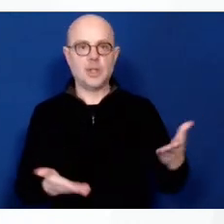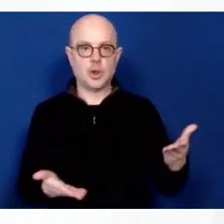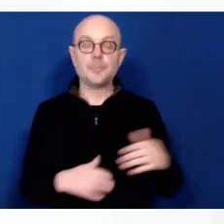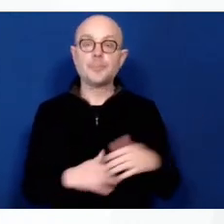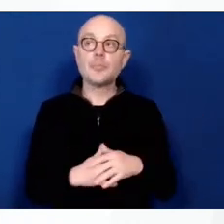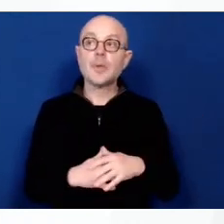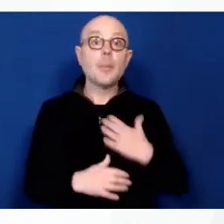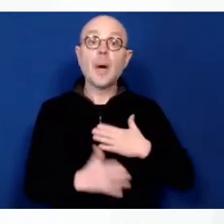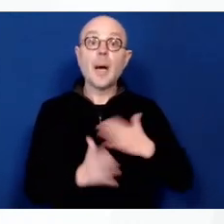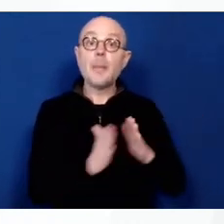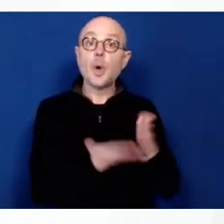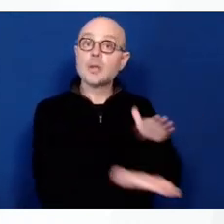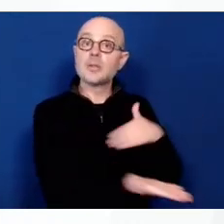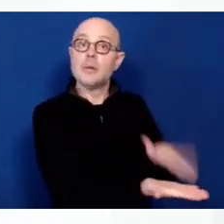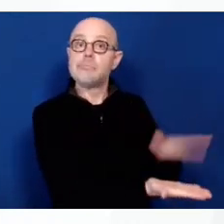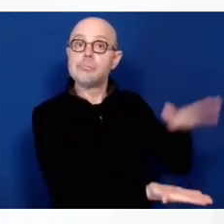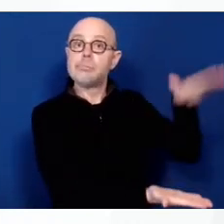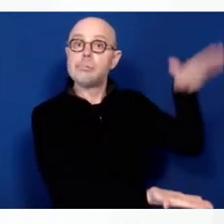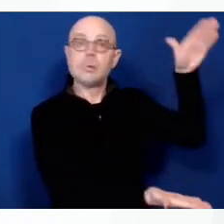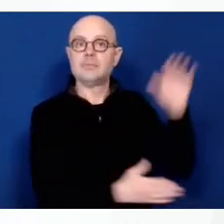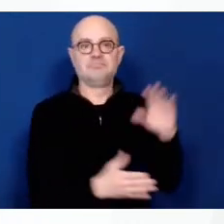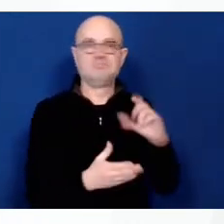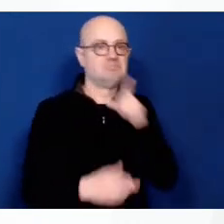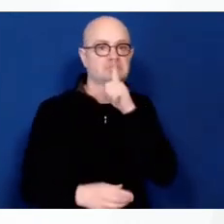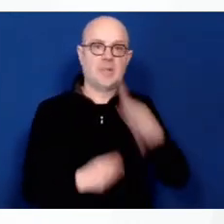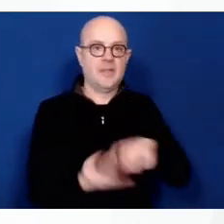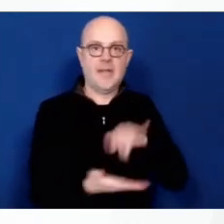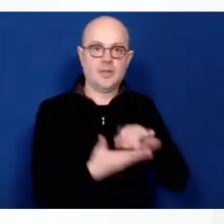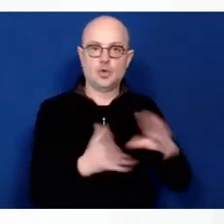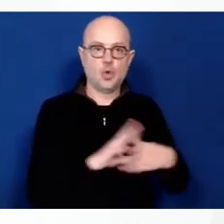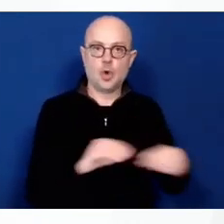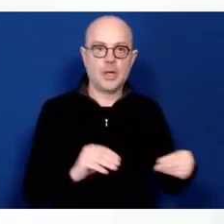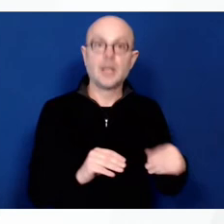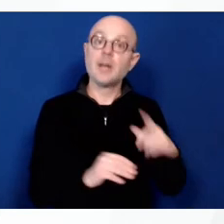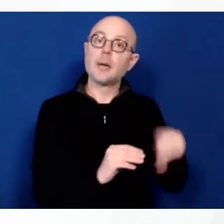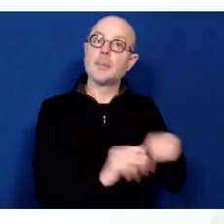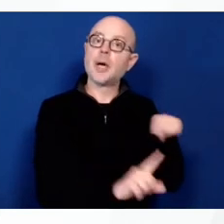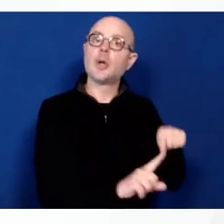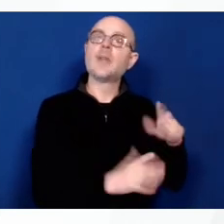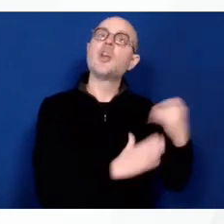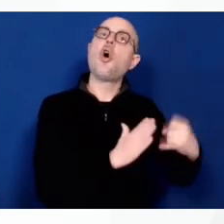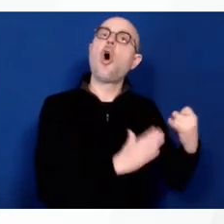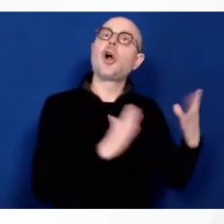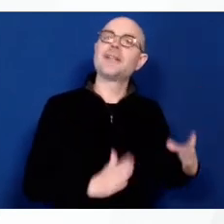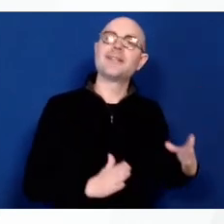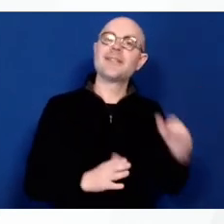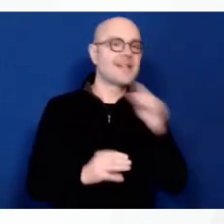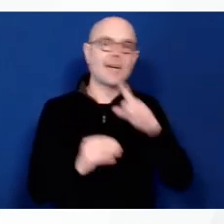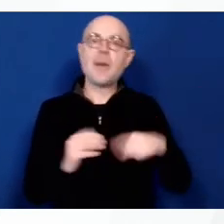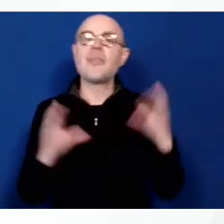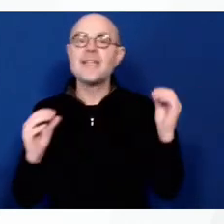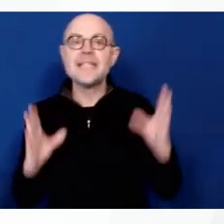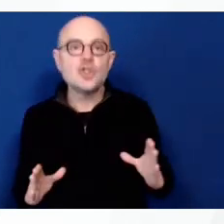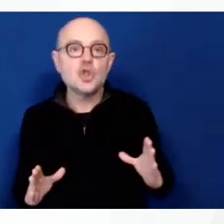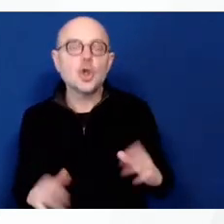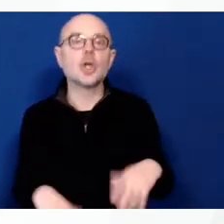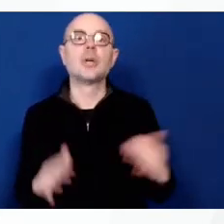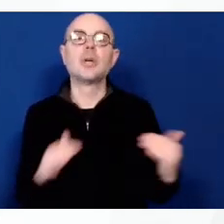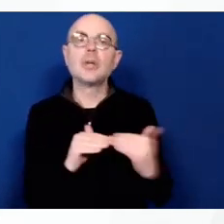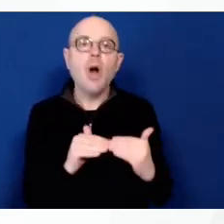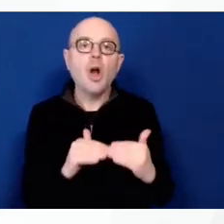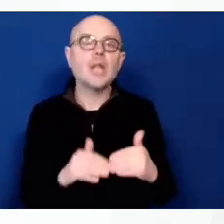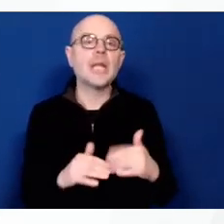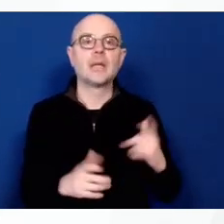stories. They're about Jacob Lawrence, the artist, not Jacob Lawrence, the dedicated teacher, generous colleague, or